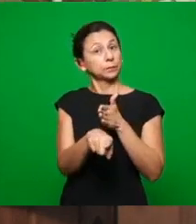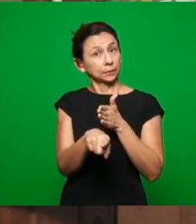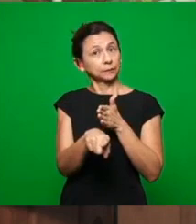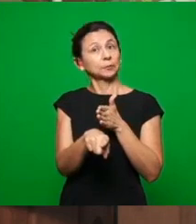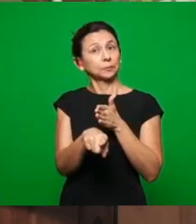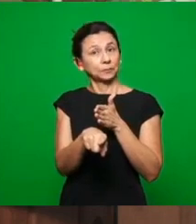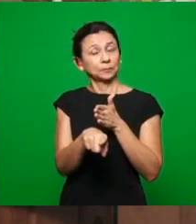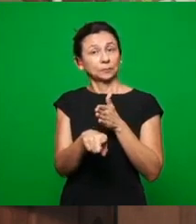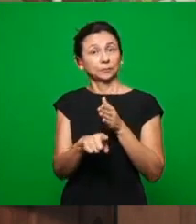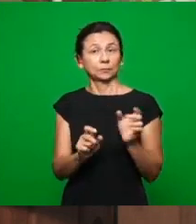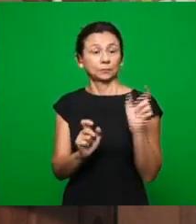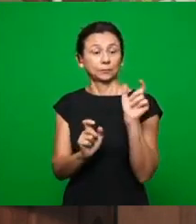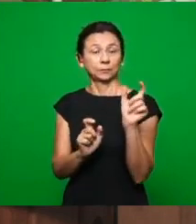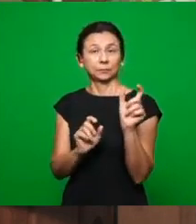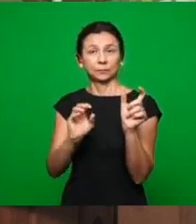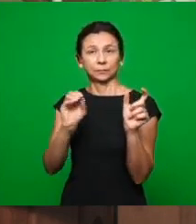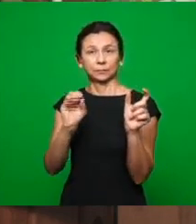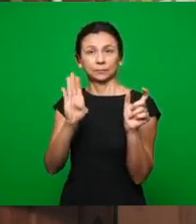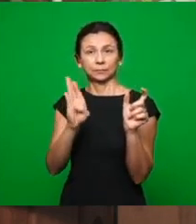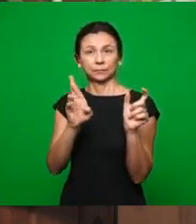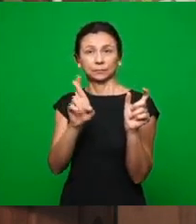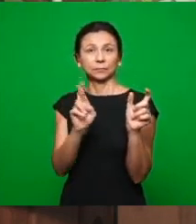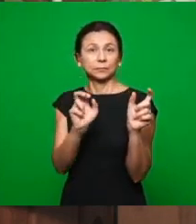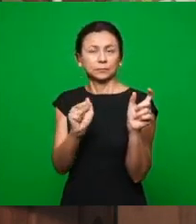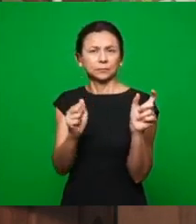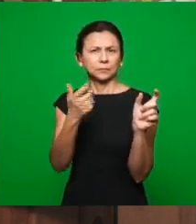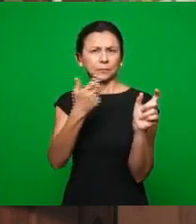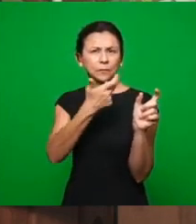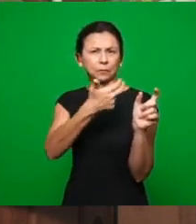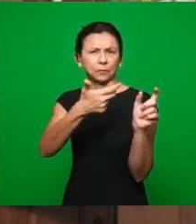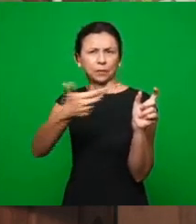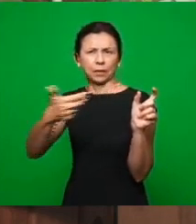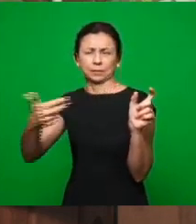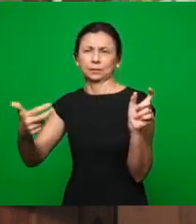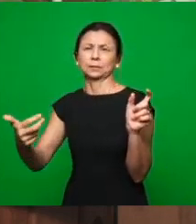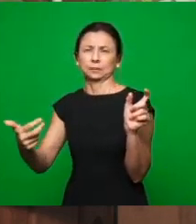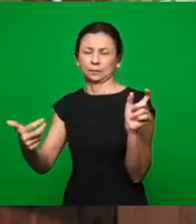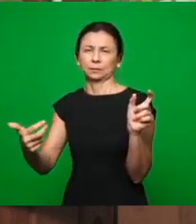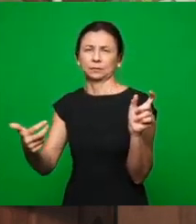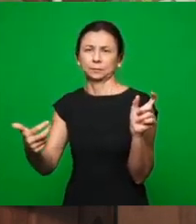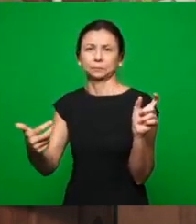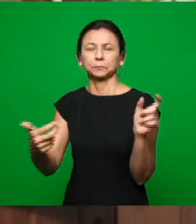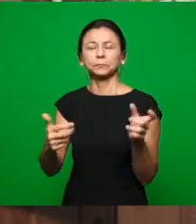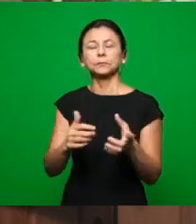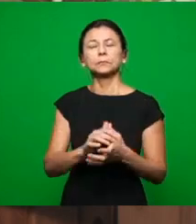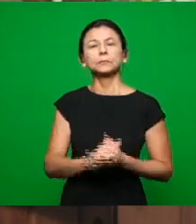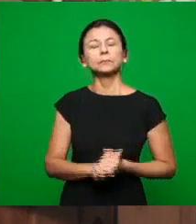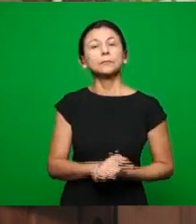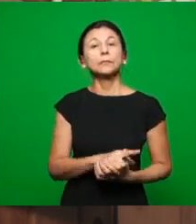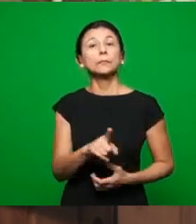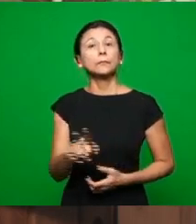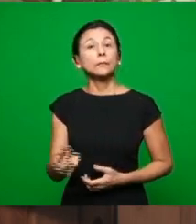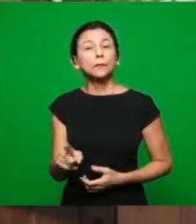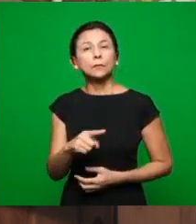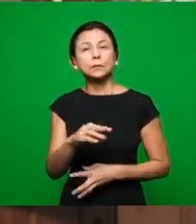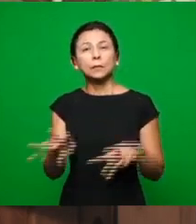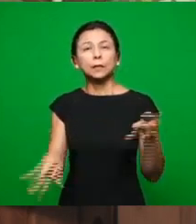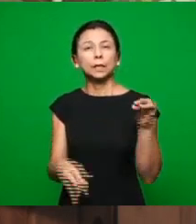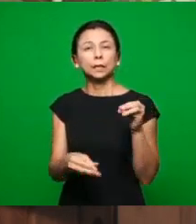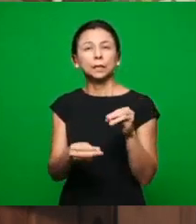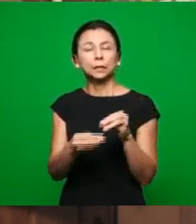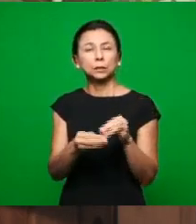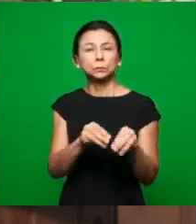ask a question regarding this word and many others, that we would like the brethren